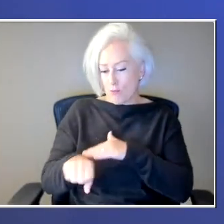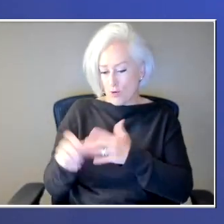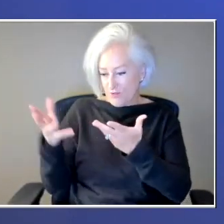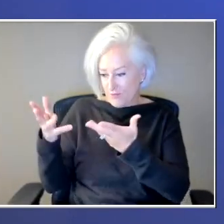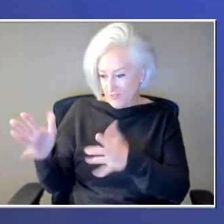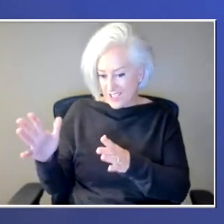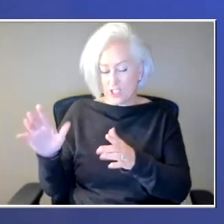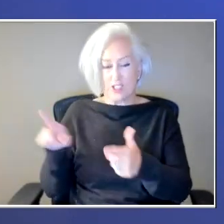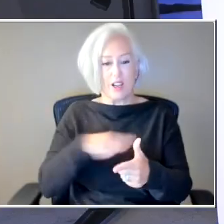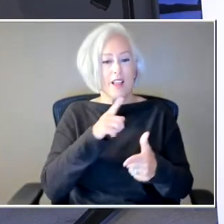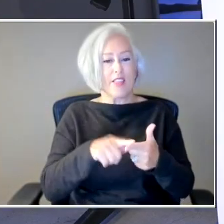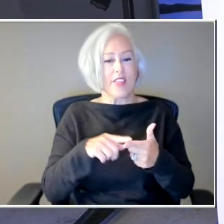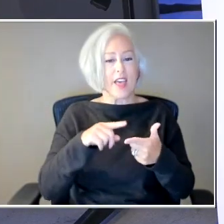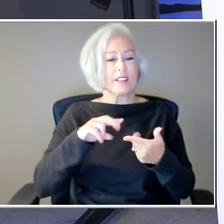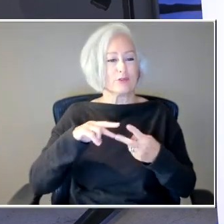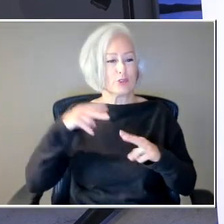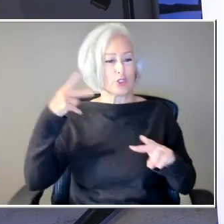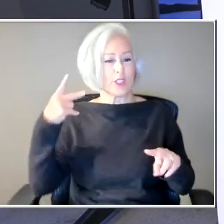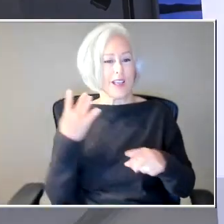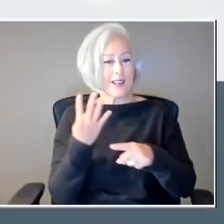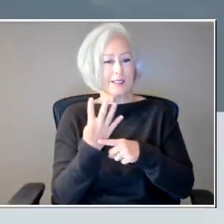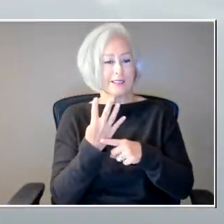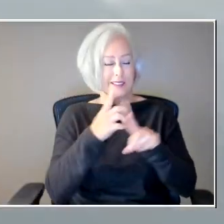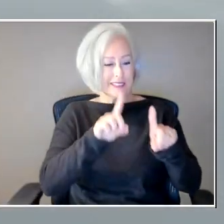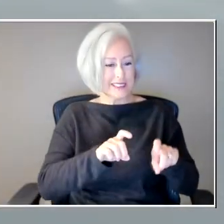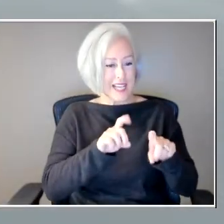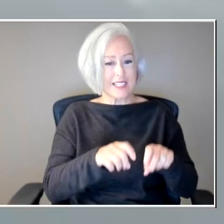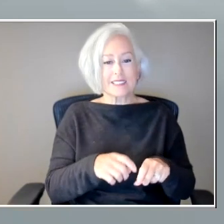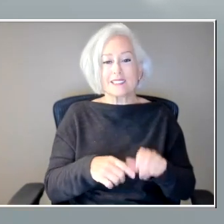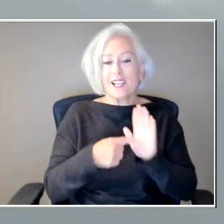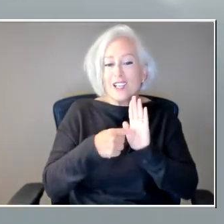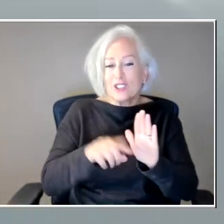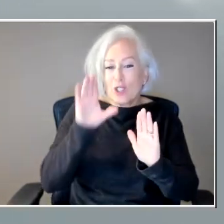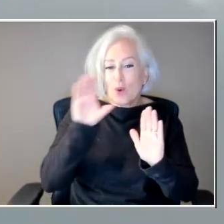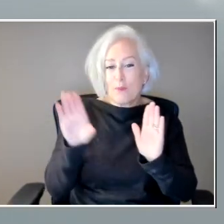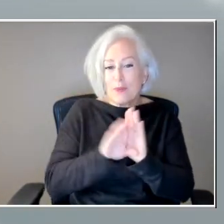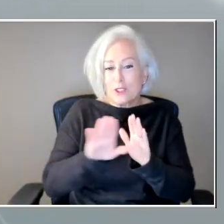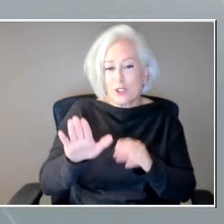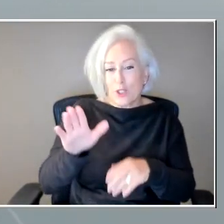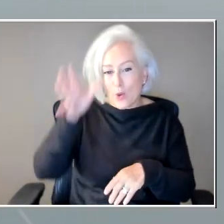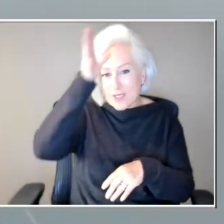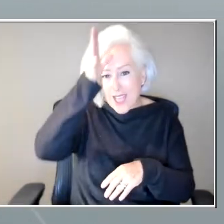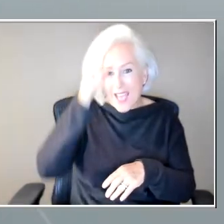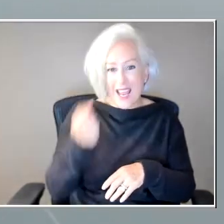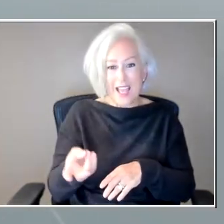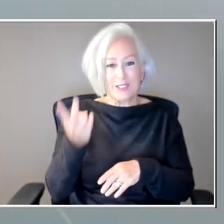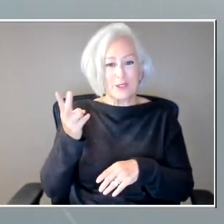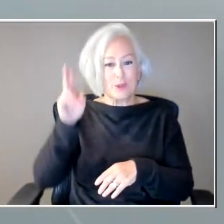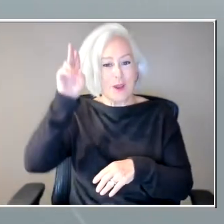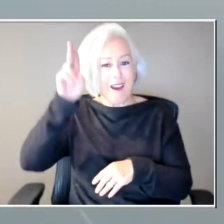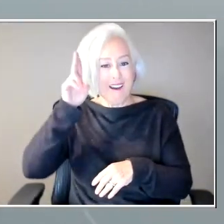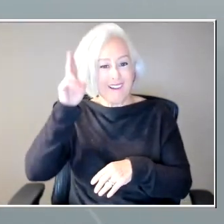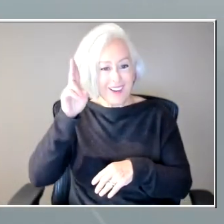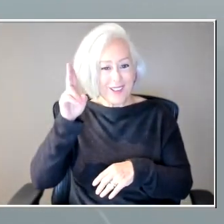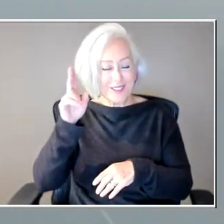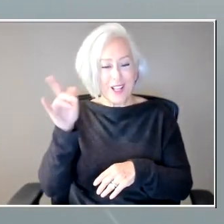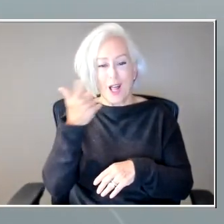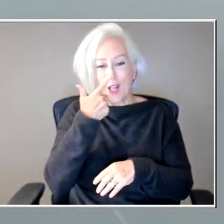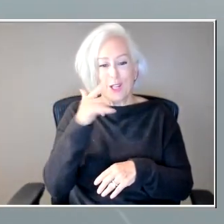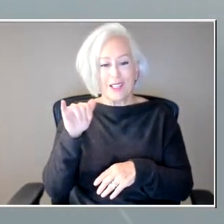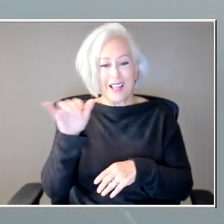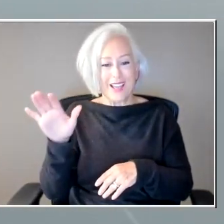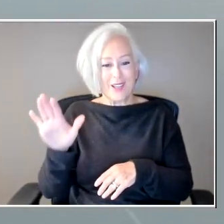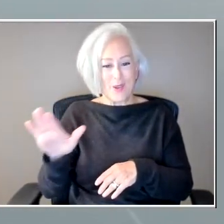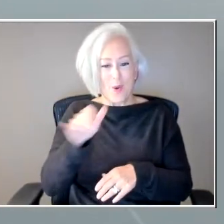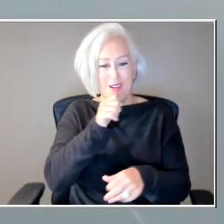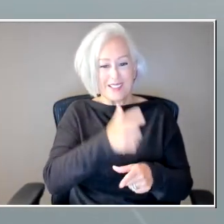test also. I want to show a picture of your dad and your 2 uncles, which looks very similar to the photo we showed of your sisters and